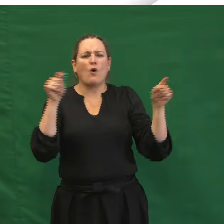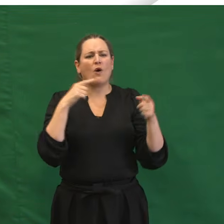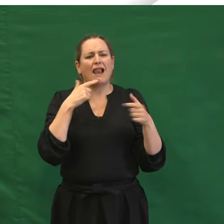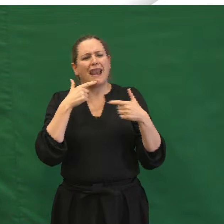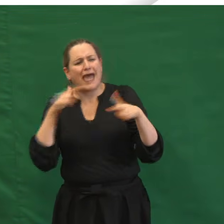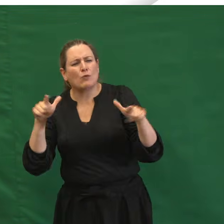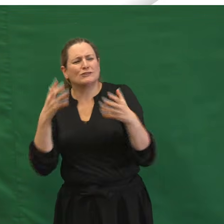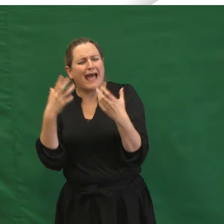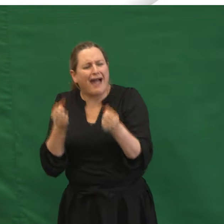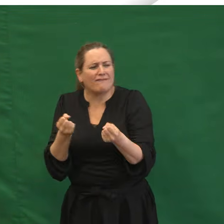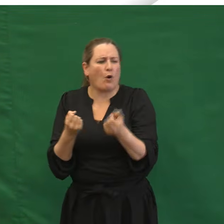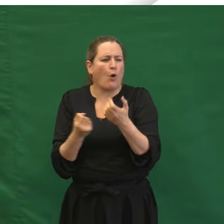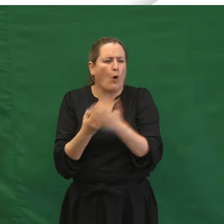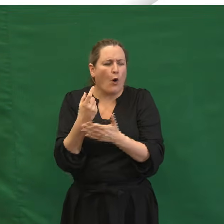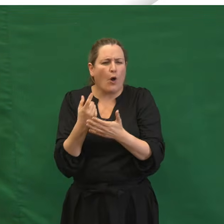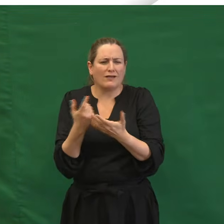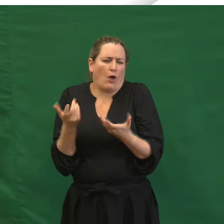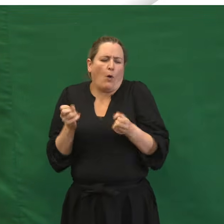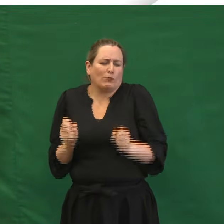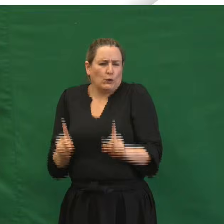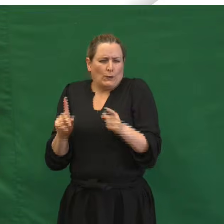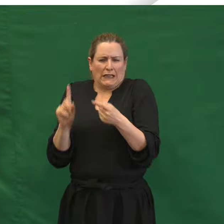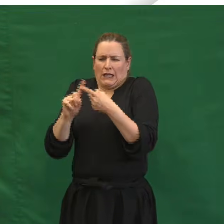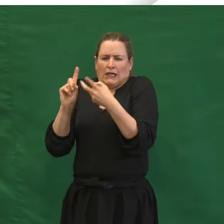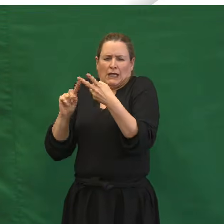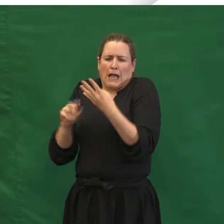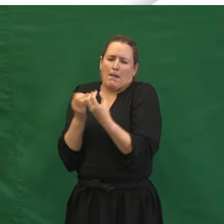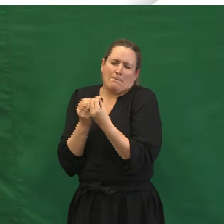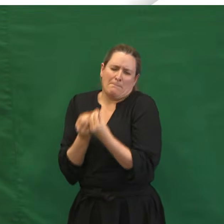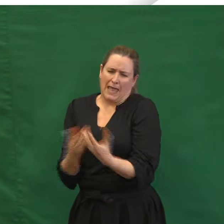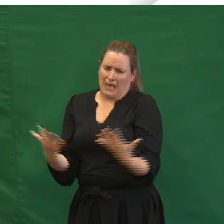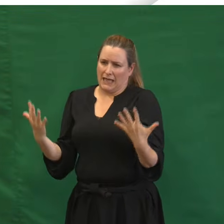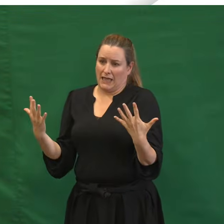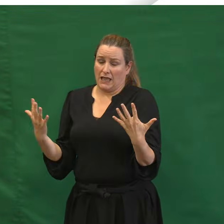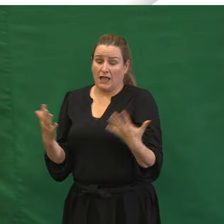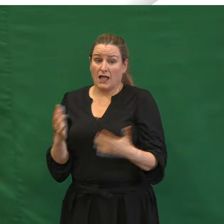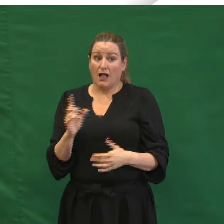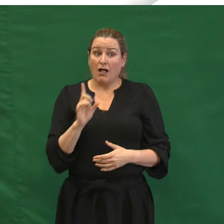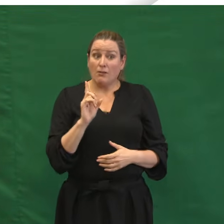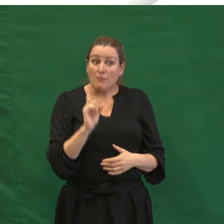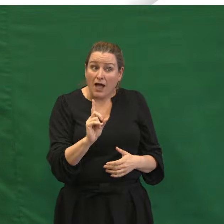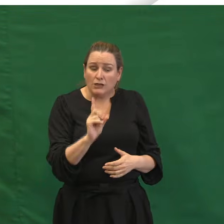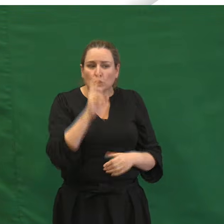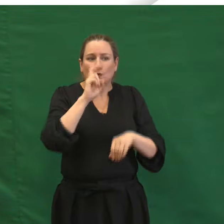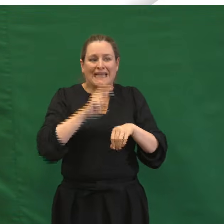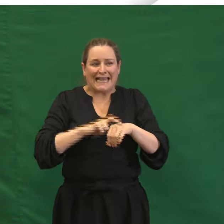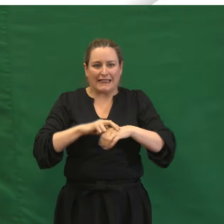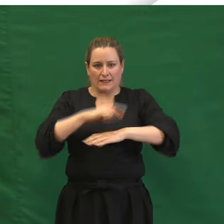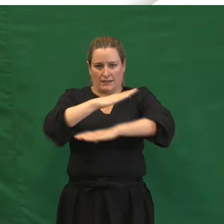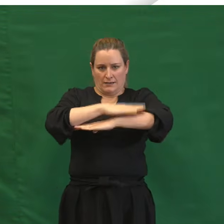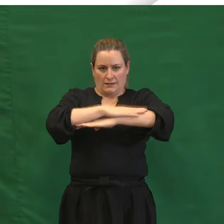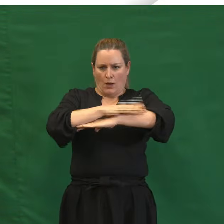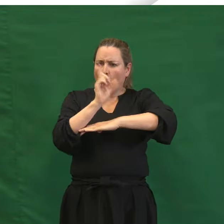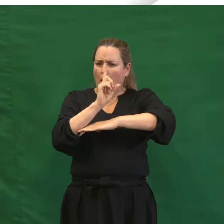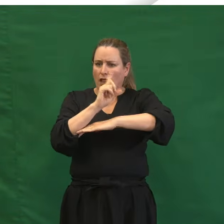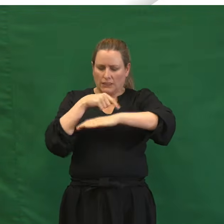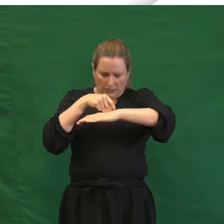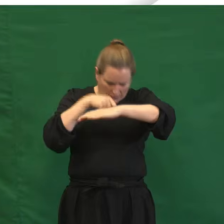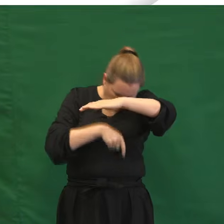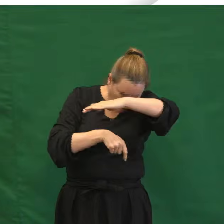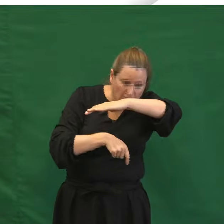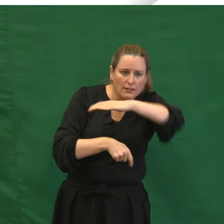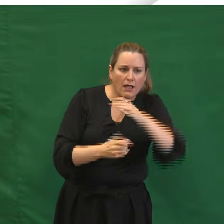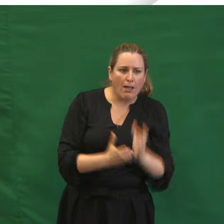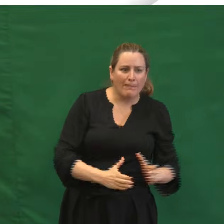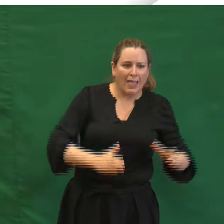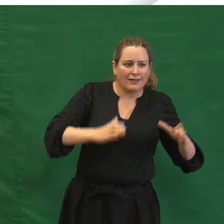languages, such as sign language as well. But for that, you need specific infrastructure. And for that, there's a sign bank. Again, that's non-competing.